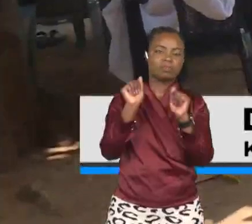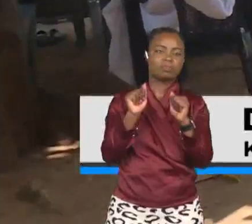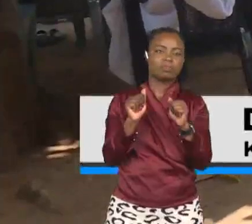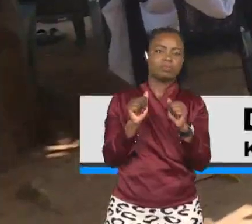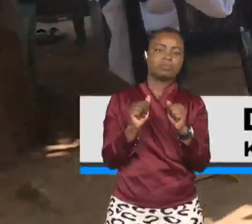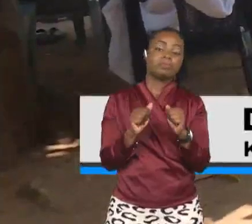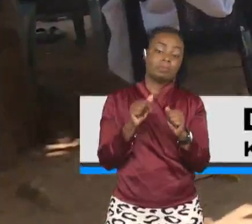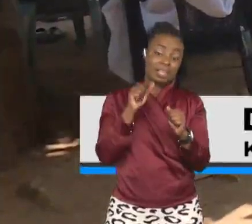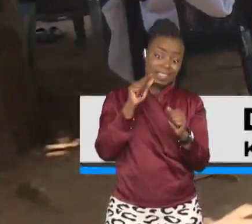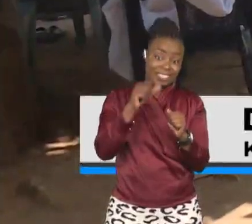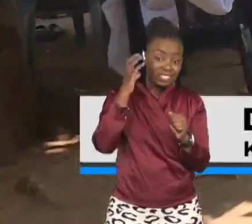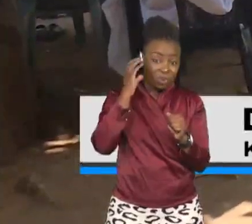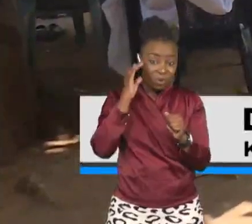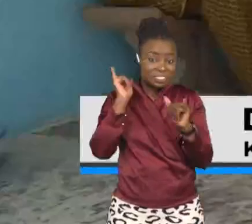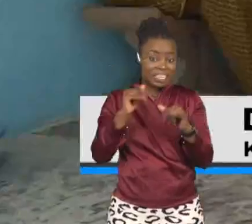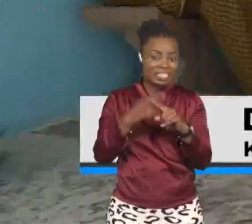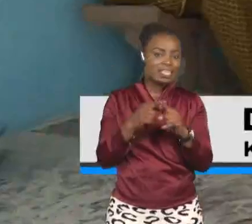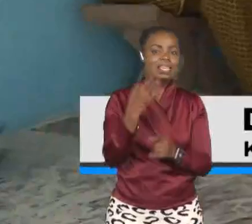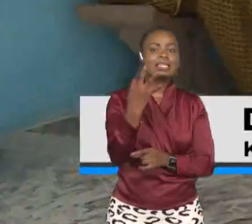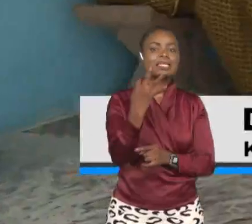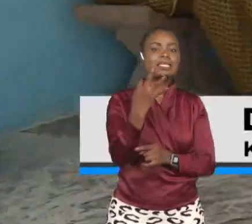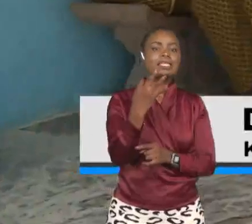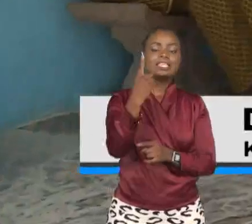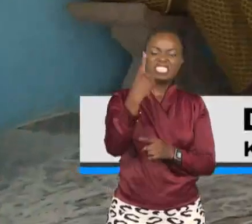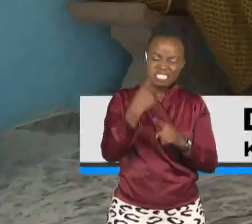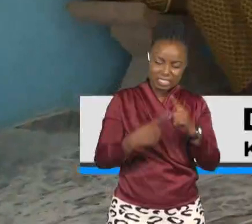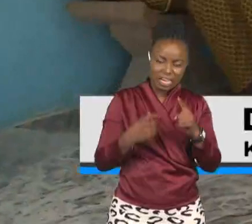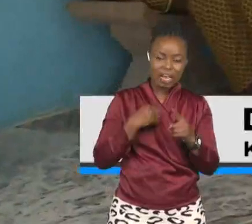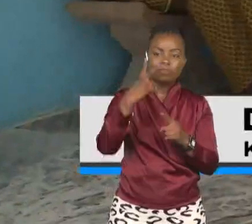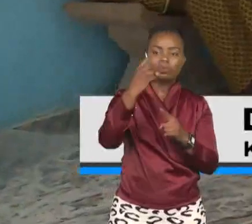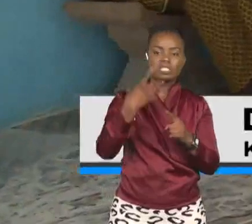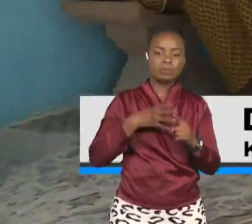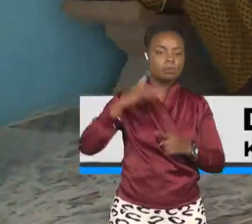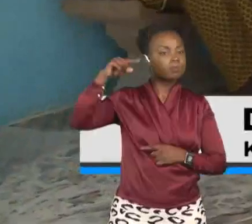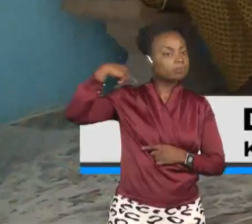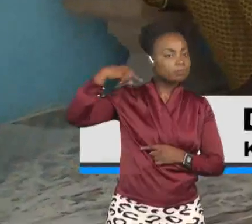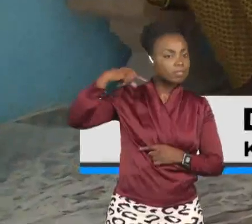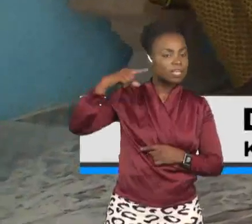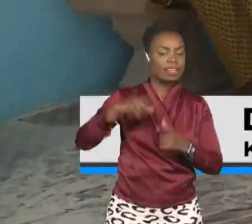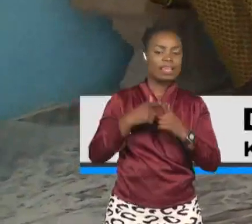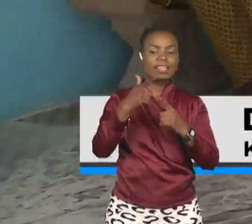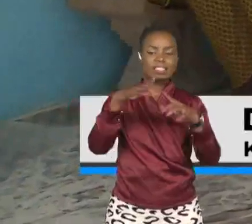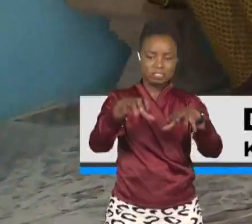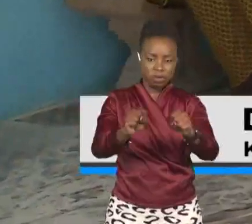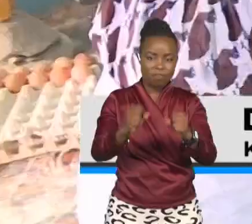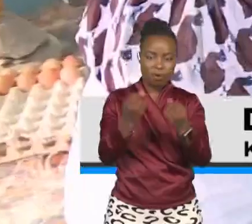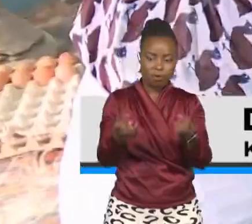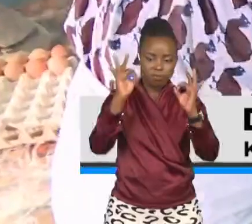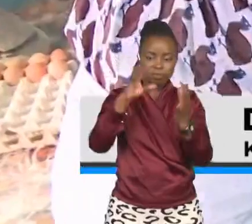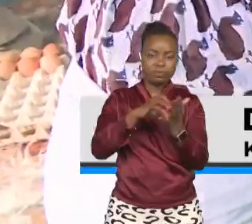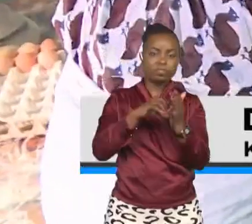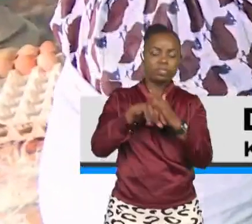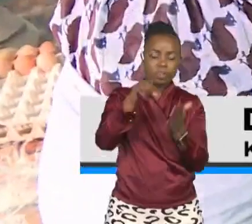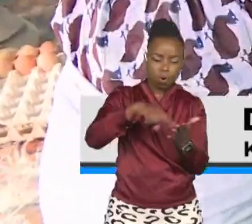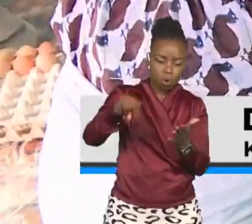at least 3 years, with around 20 graduates each year. They can then take official positions in their local villages or set